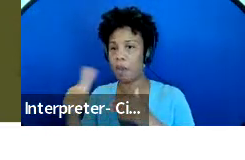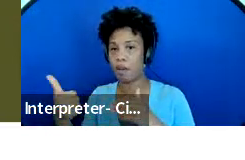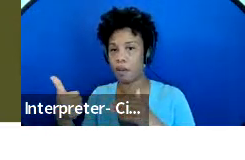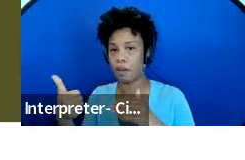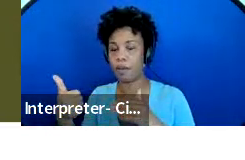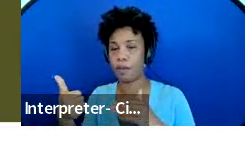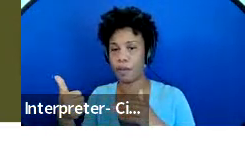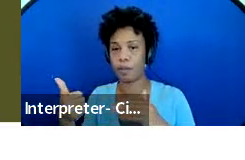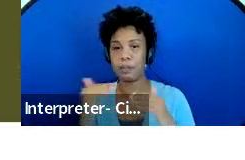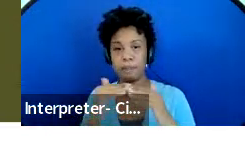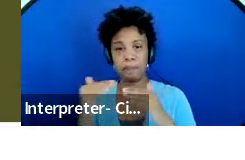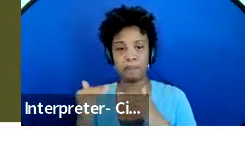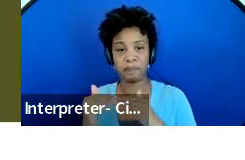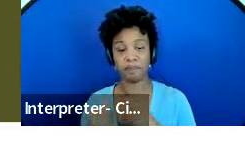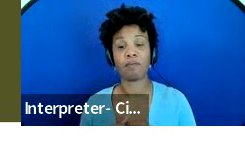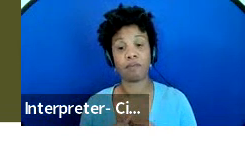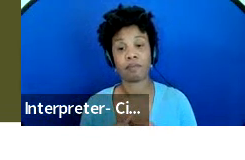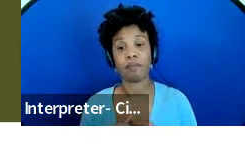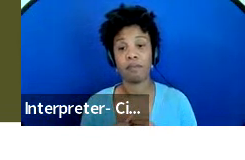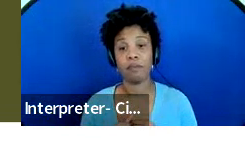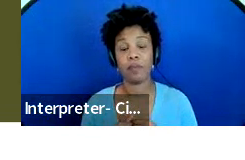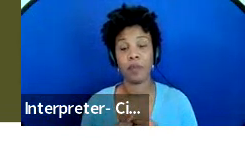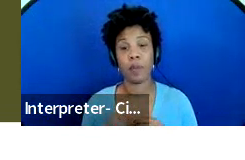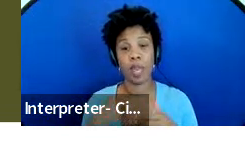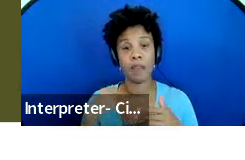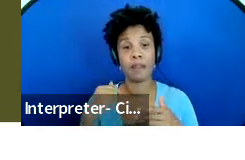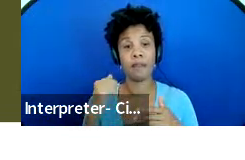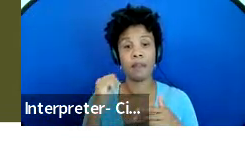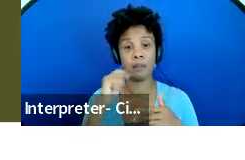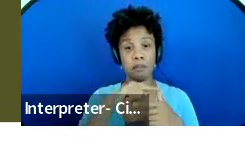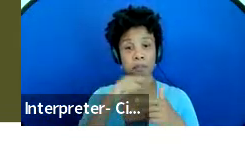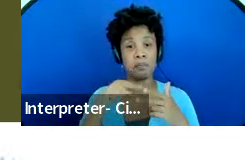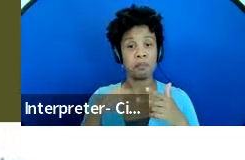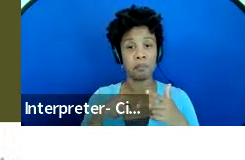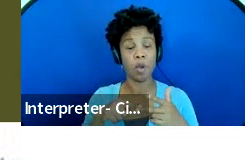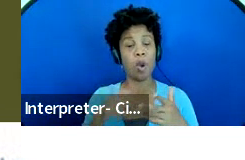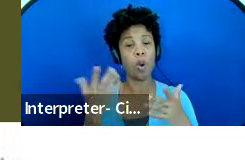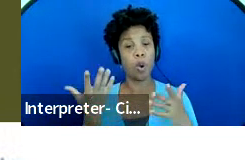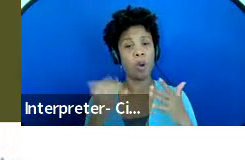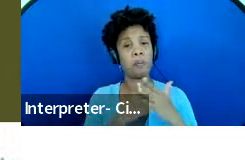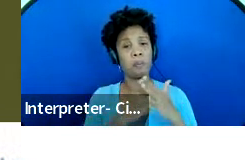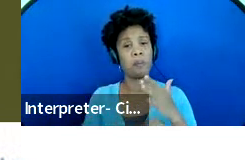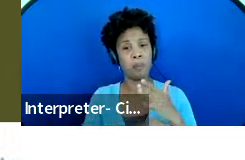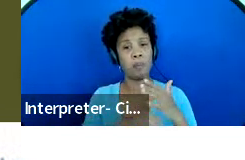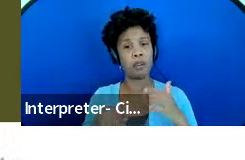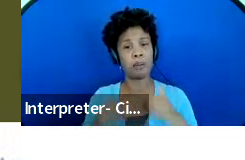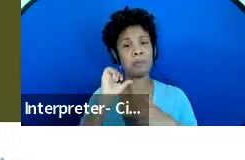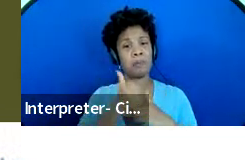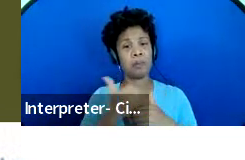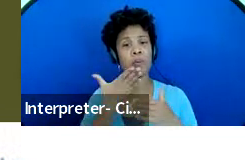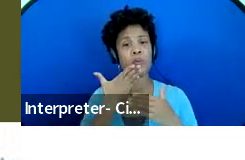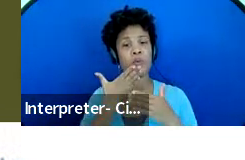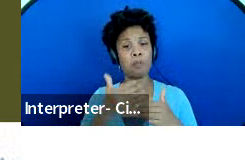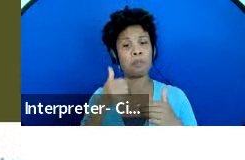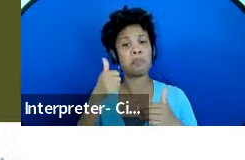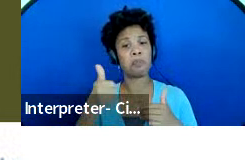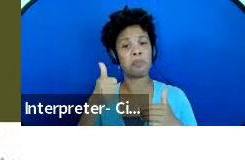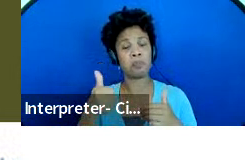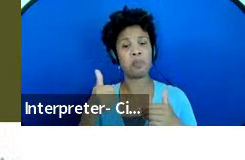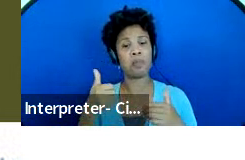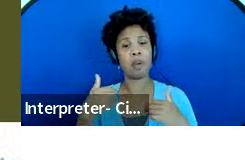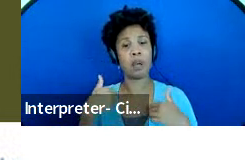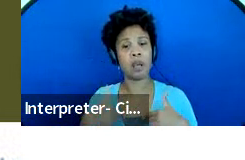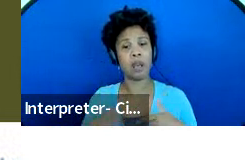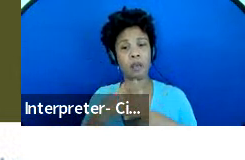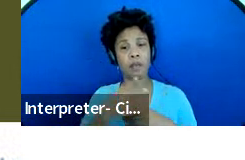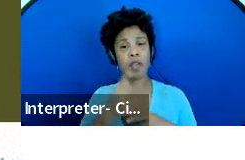quality healthcare for persons with disabilities, but we all know the reality is quite different. So sticking with the global context, what I'm going to do